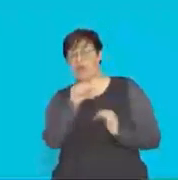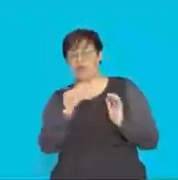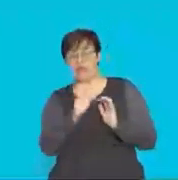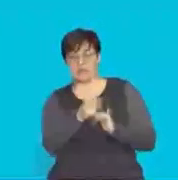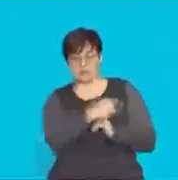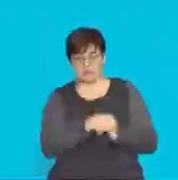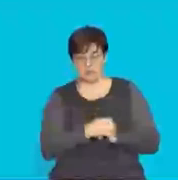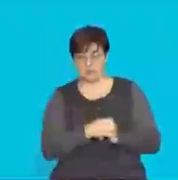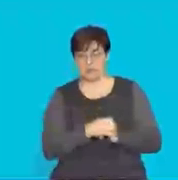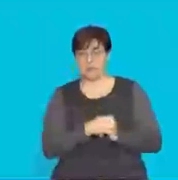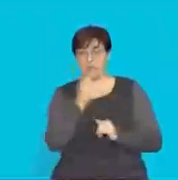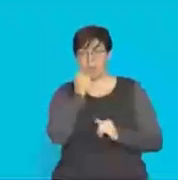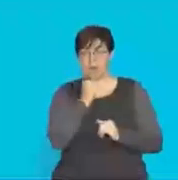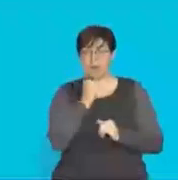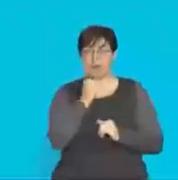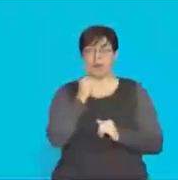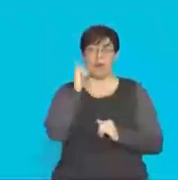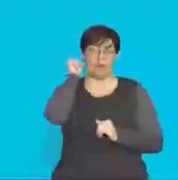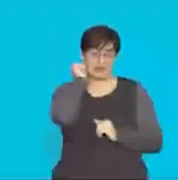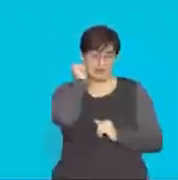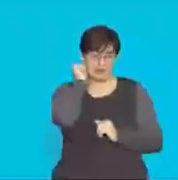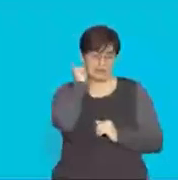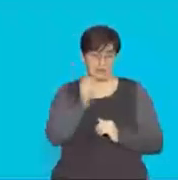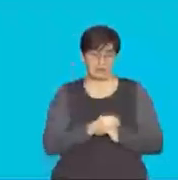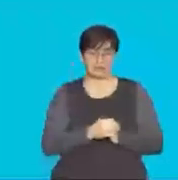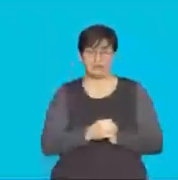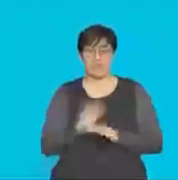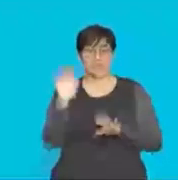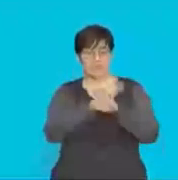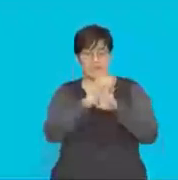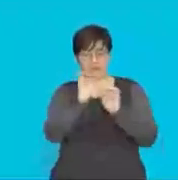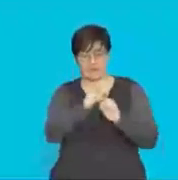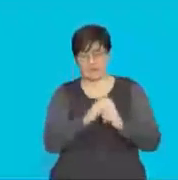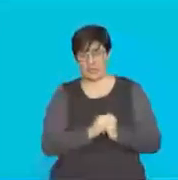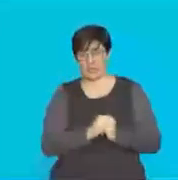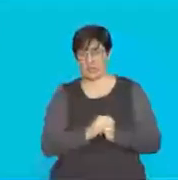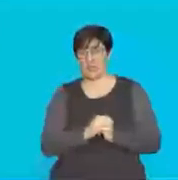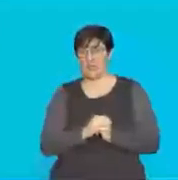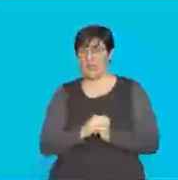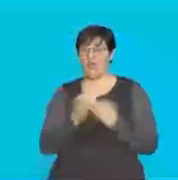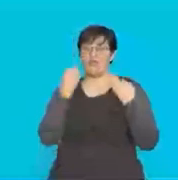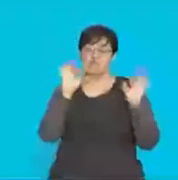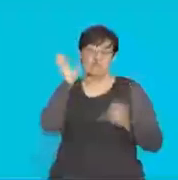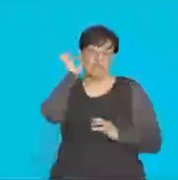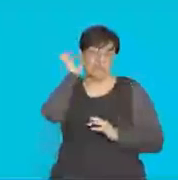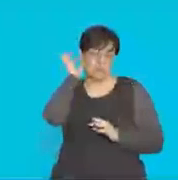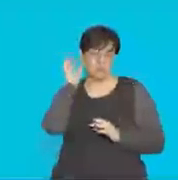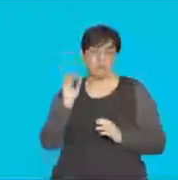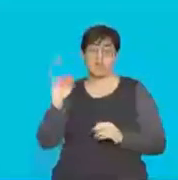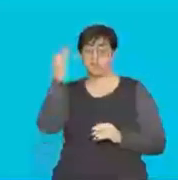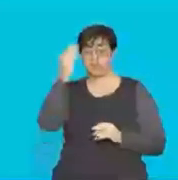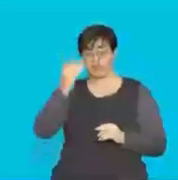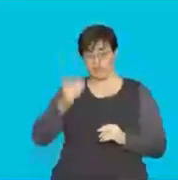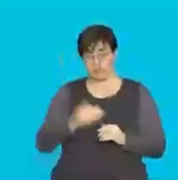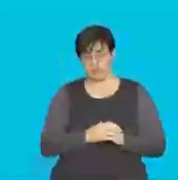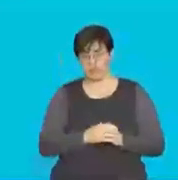key. So males with attached earlobes are unshaded. Males with free earlobes